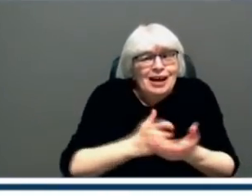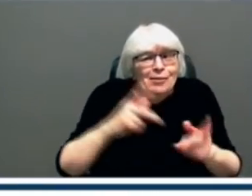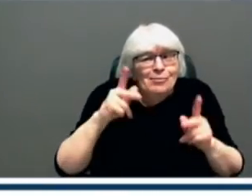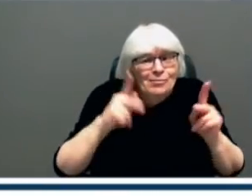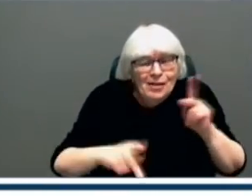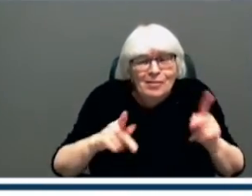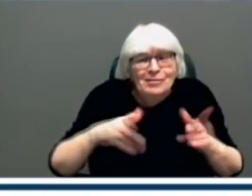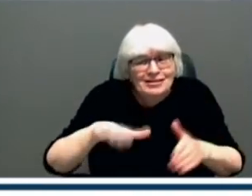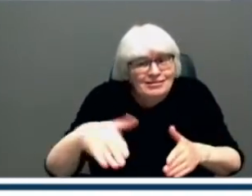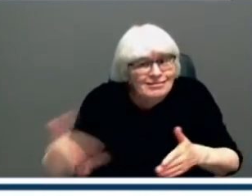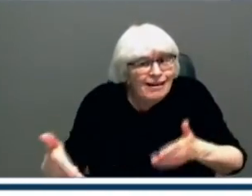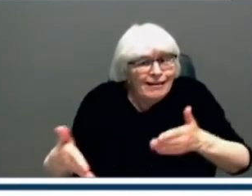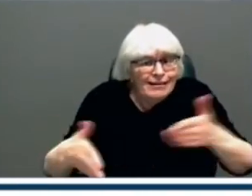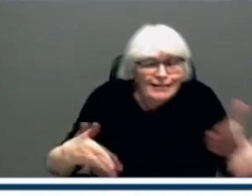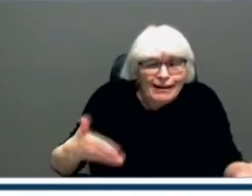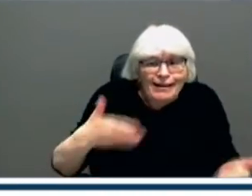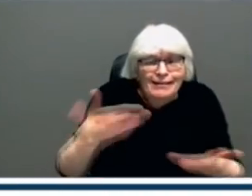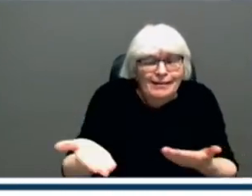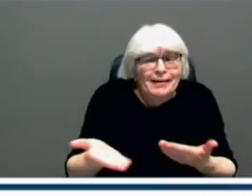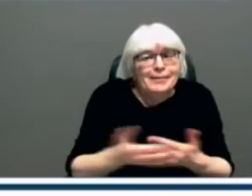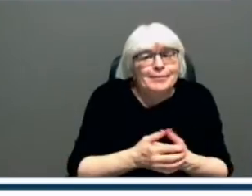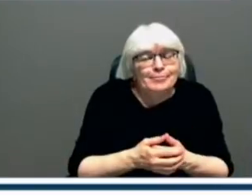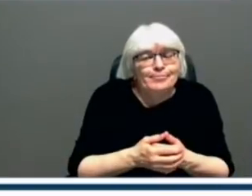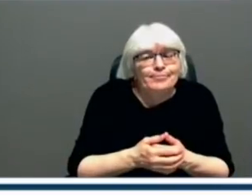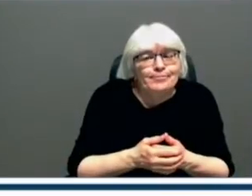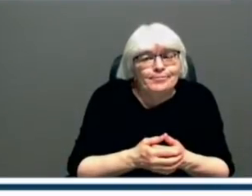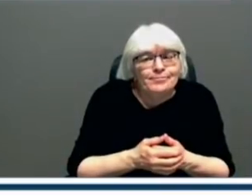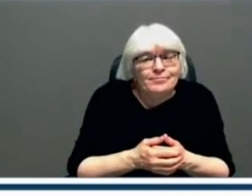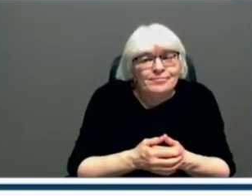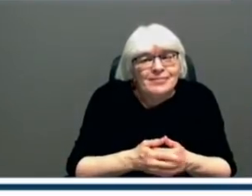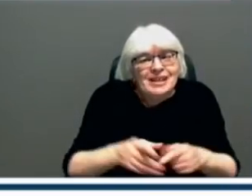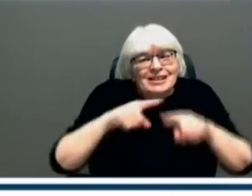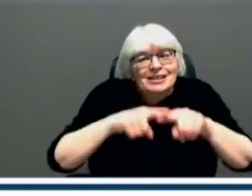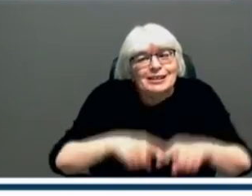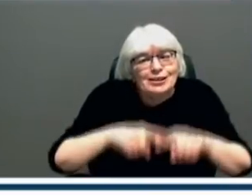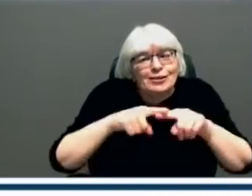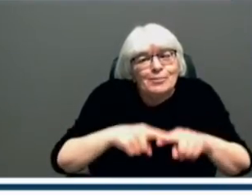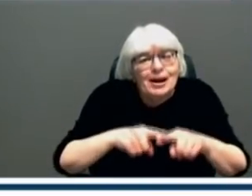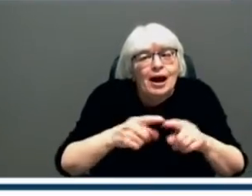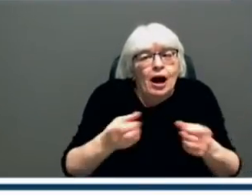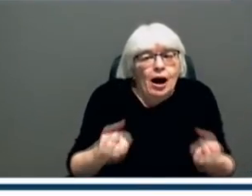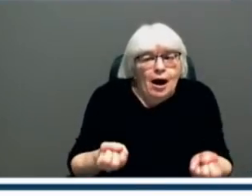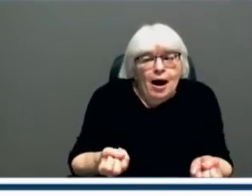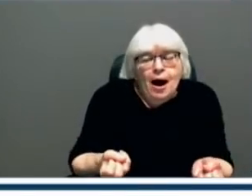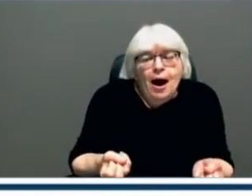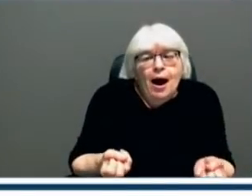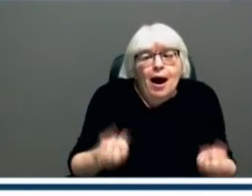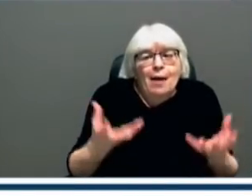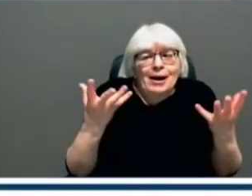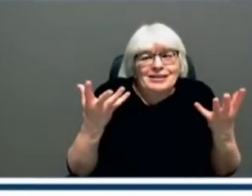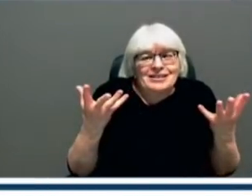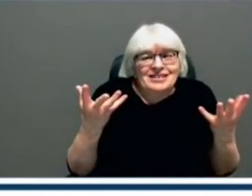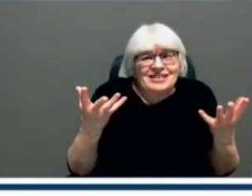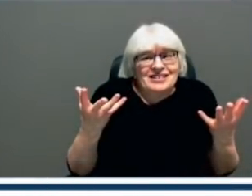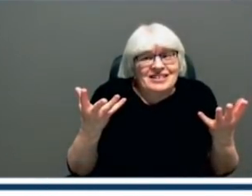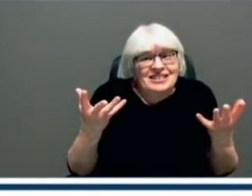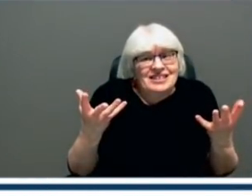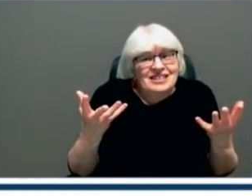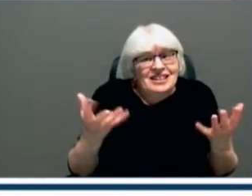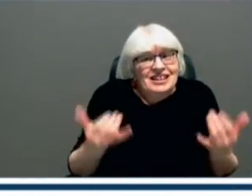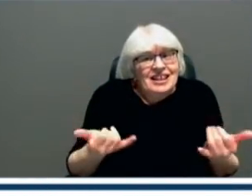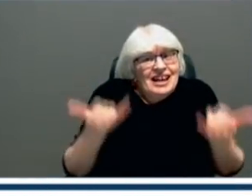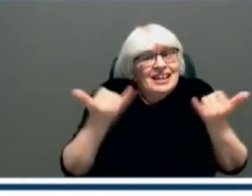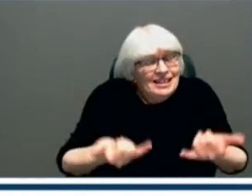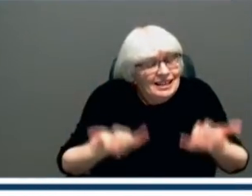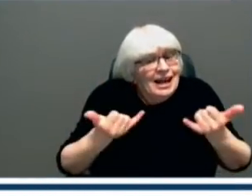are driven by the absolute number of cases. But we're in this challenging period where the vast majority of